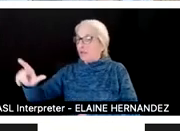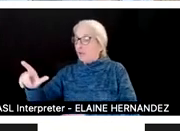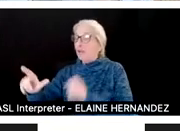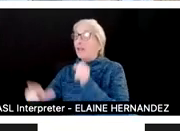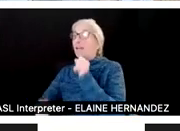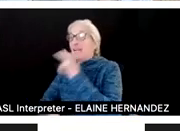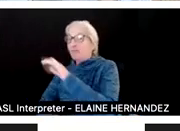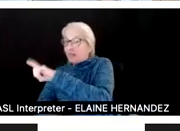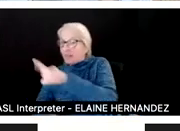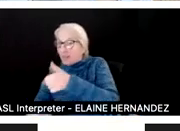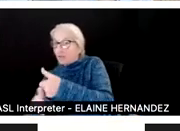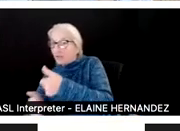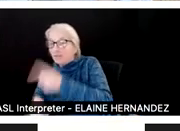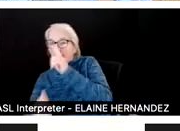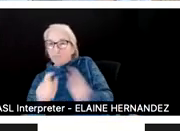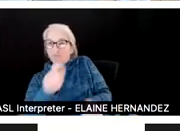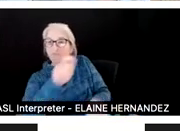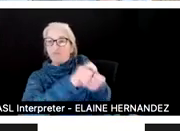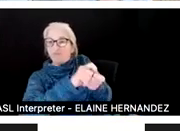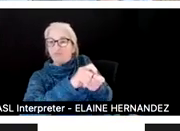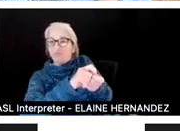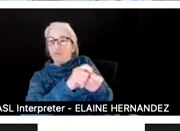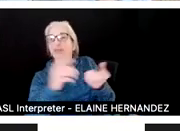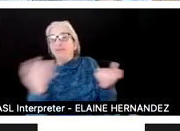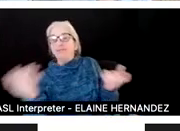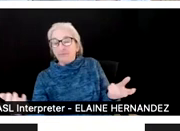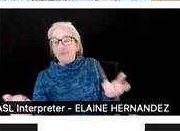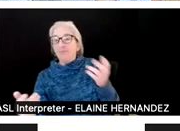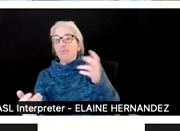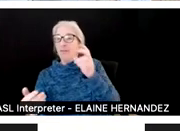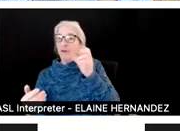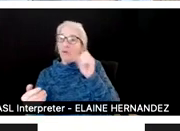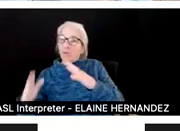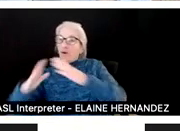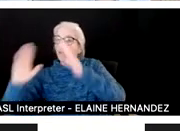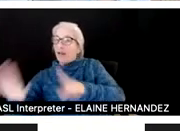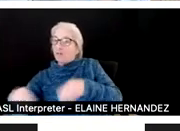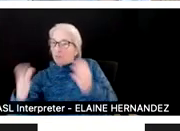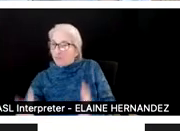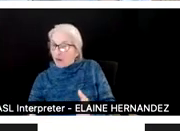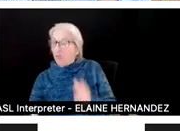tenant, or if the housing provider or seller